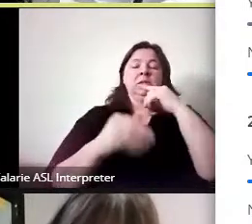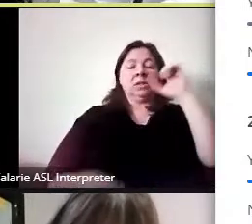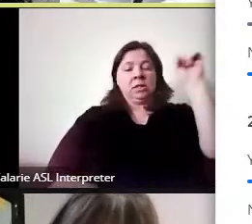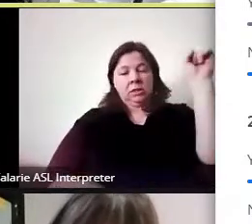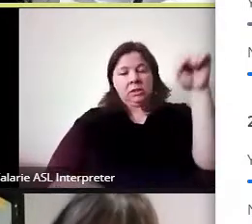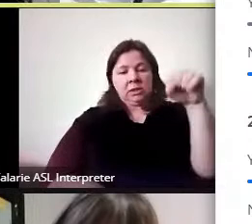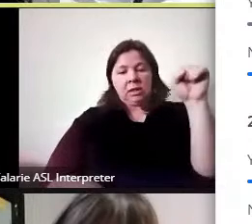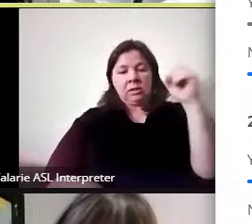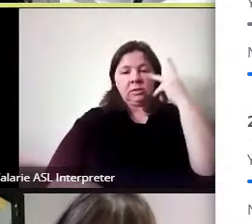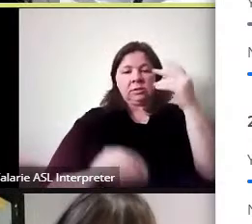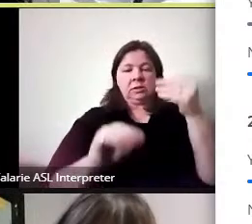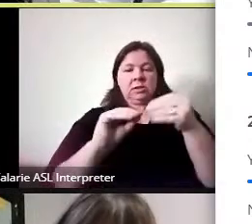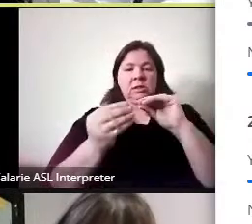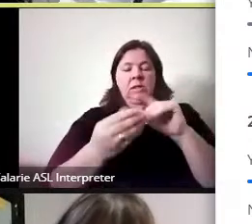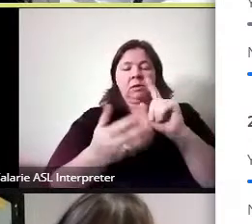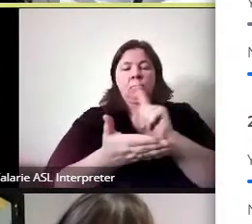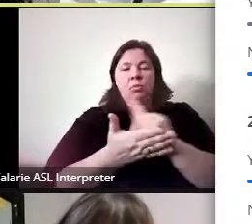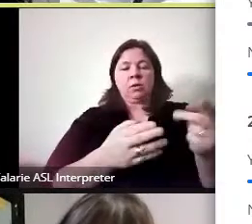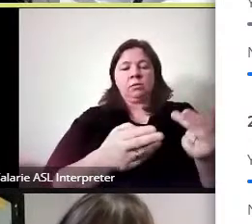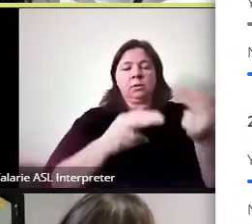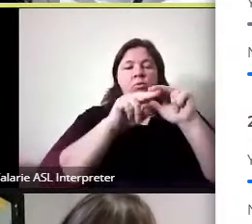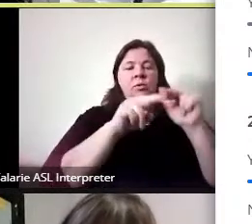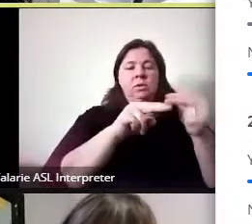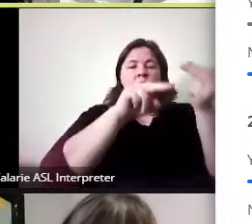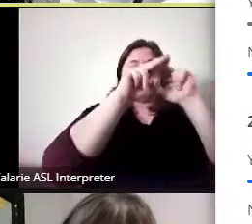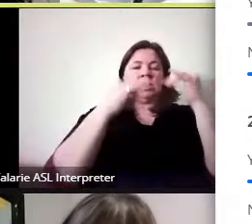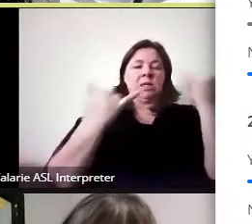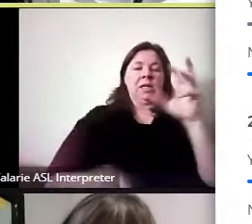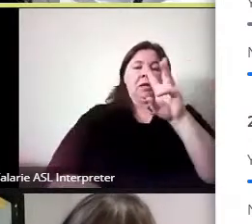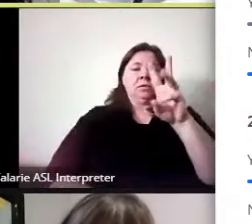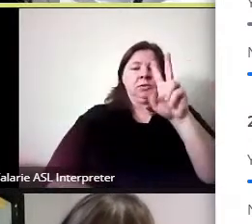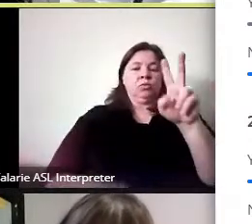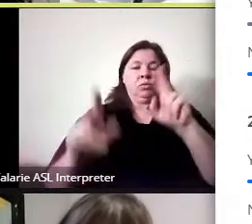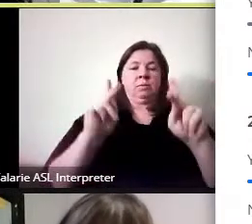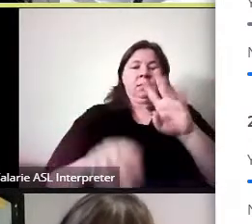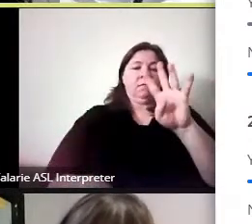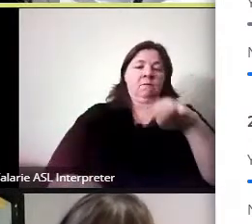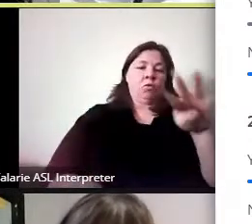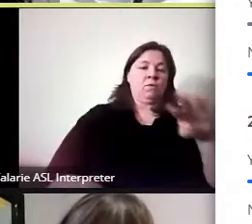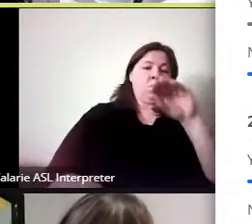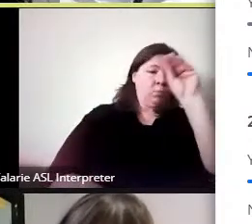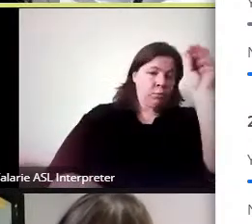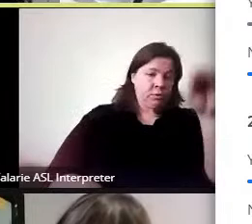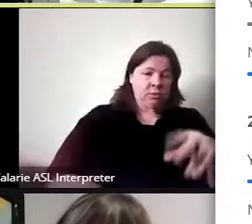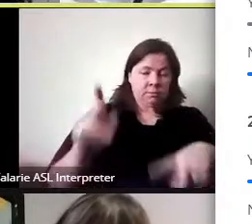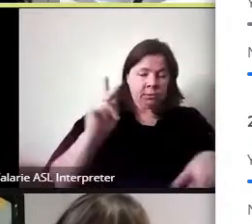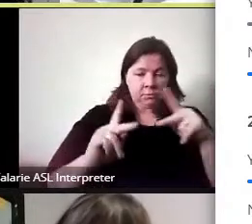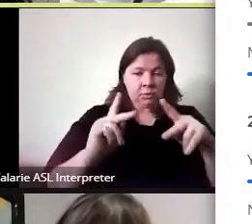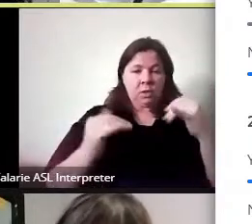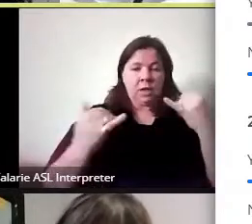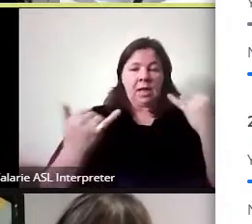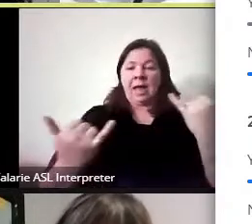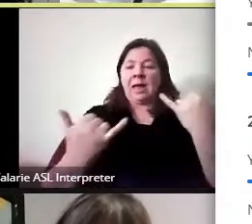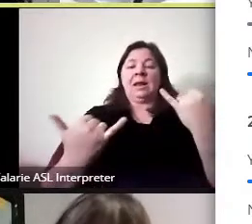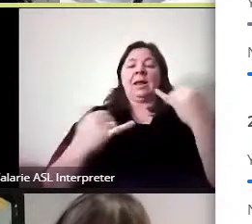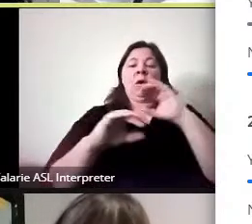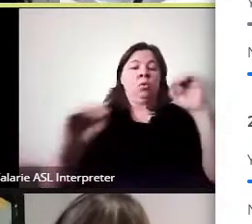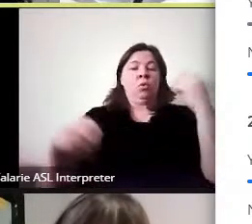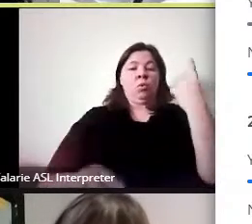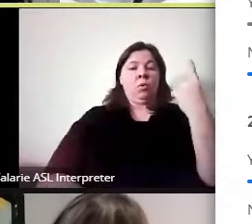this number increasing week on week. 62 people, 44%, and no,